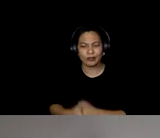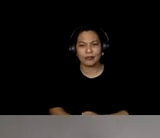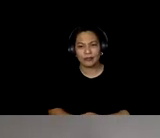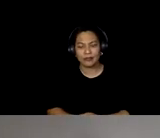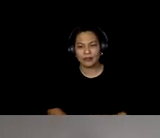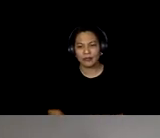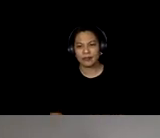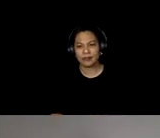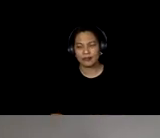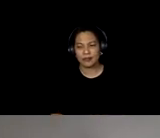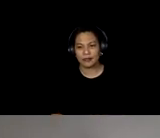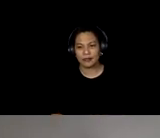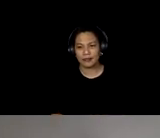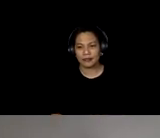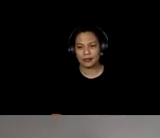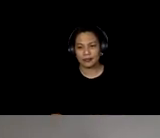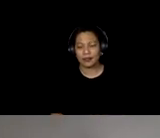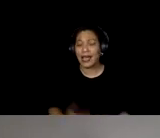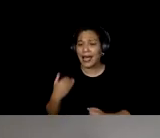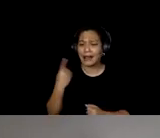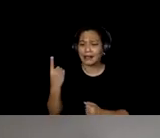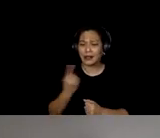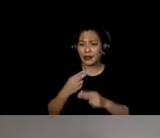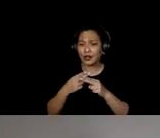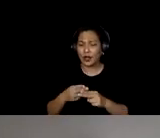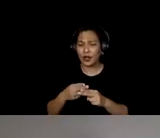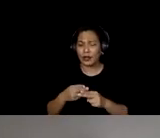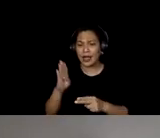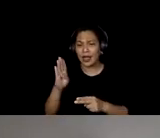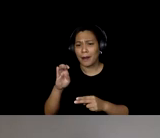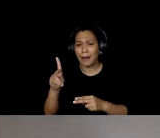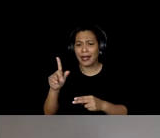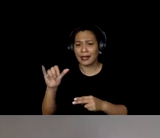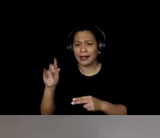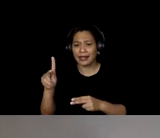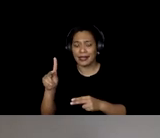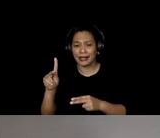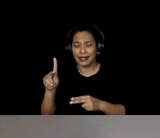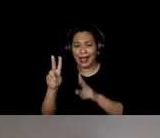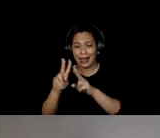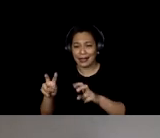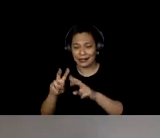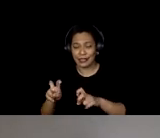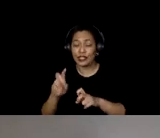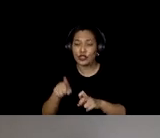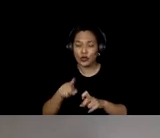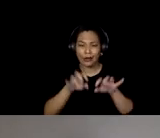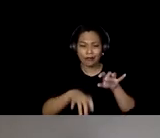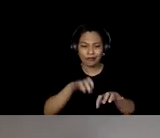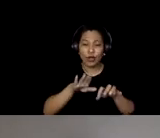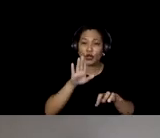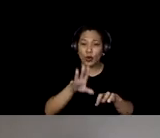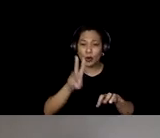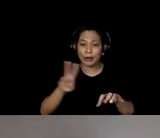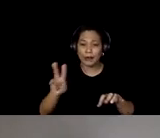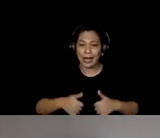that there are things called backlink analysis tools where you can enter your URL and it will help you figure out